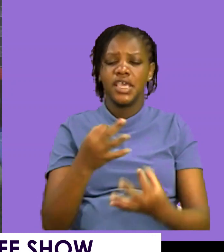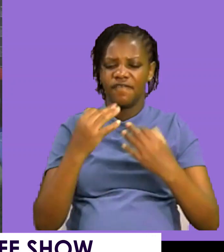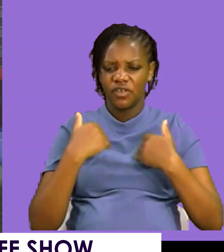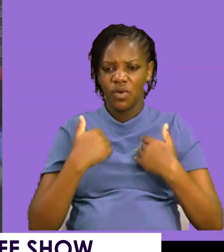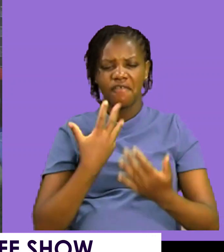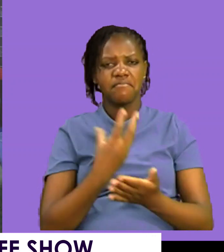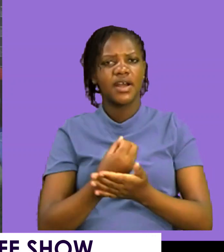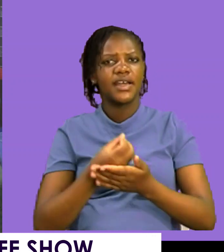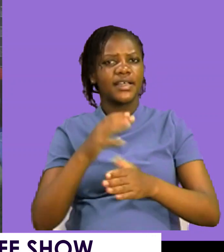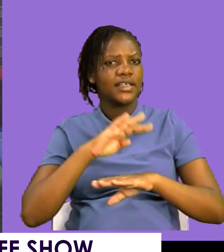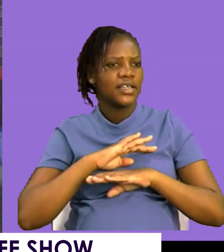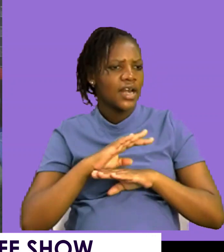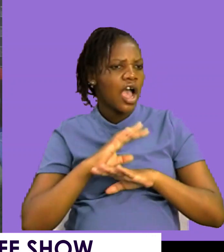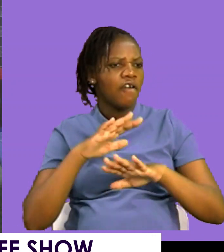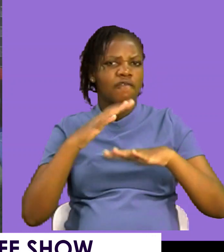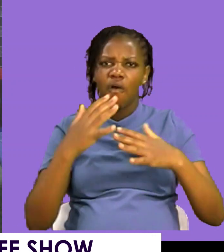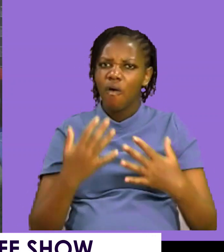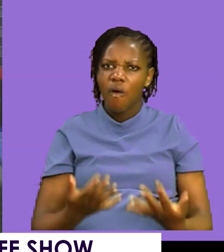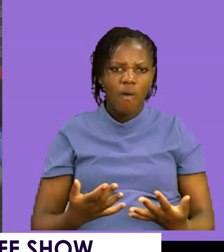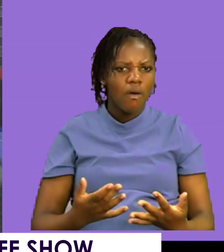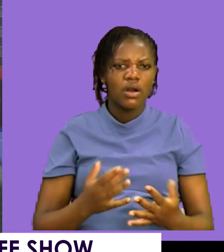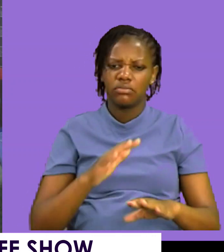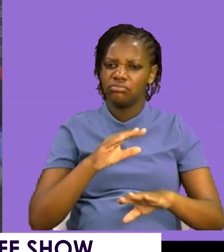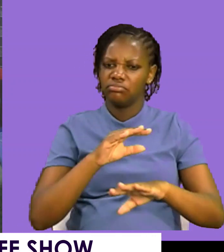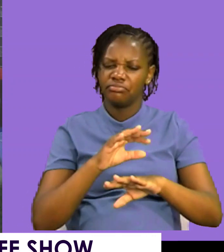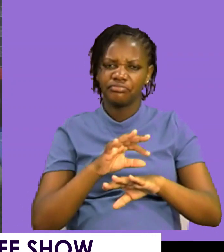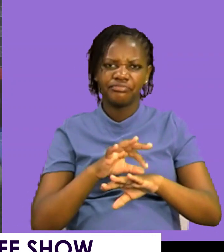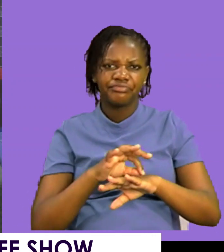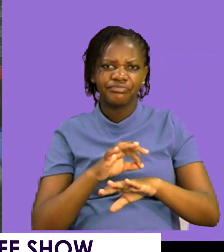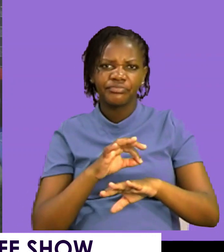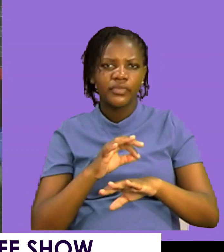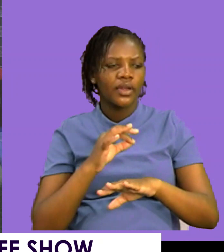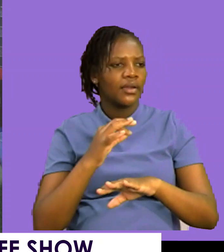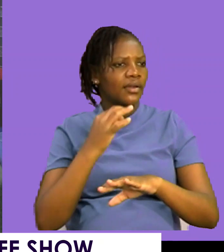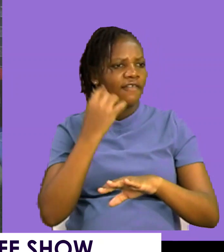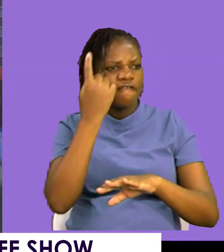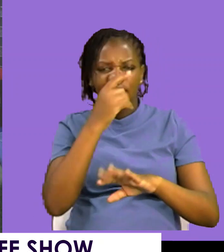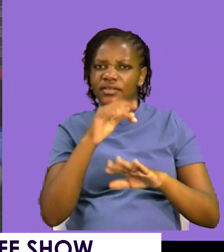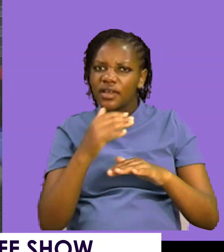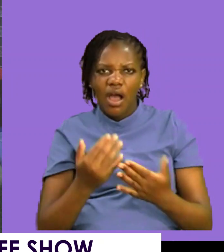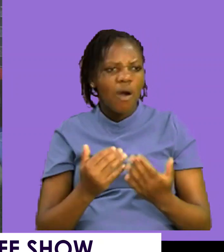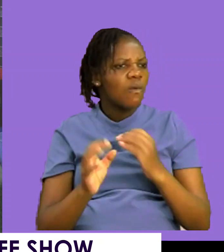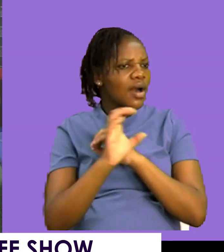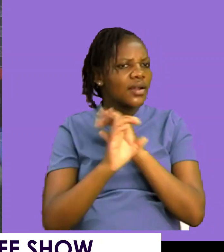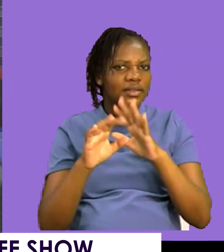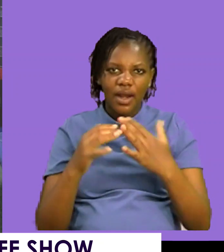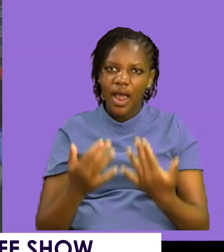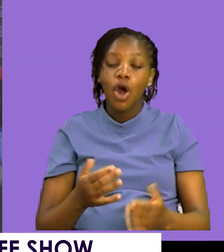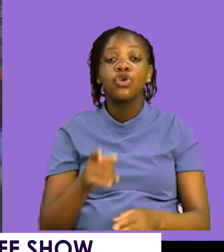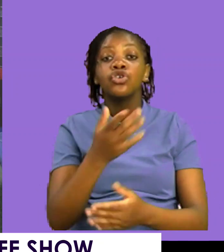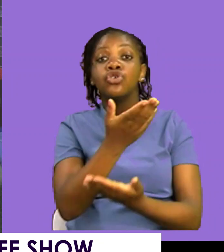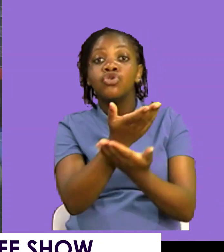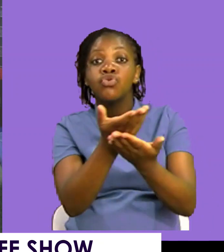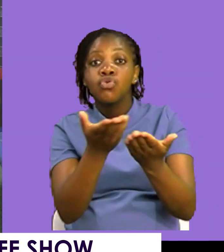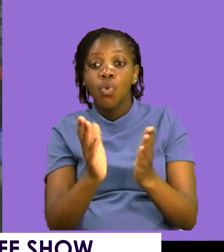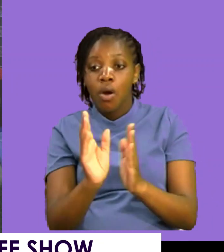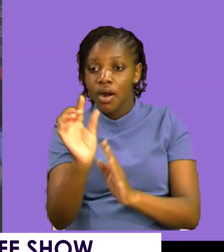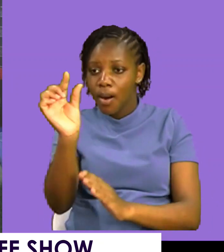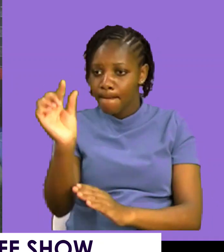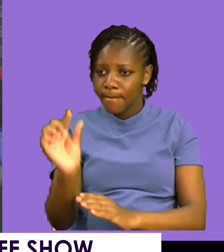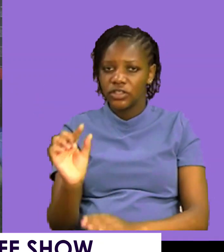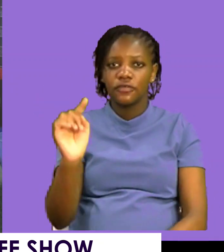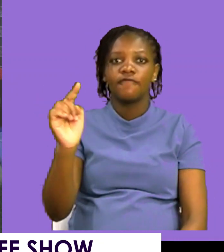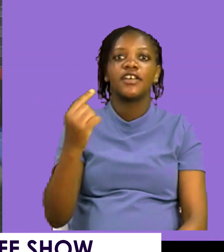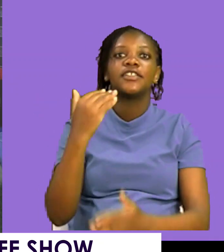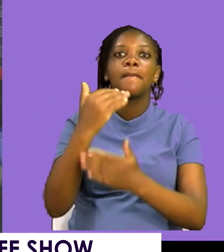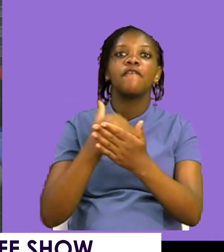money, whether you have the right color, whether you are in the right country, you are a human being first